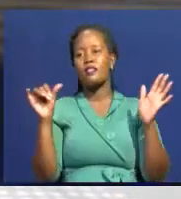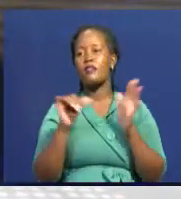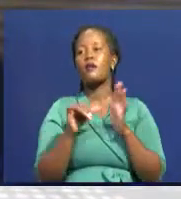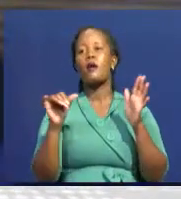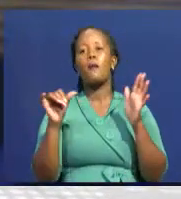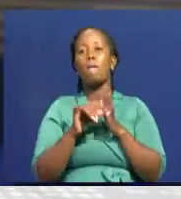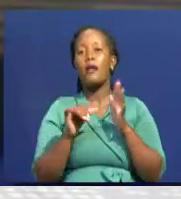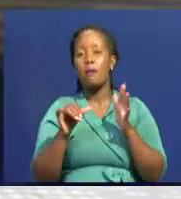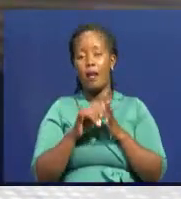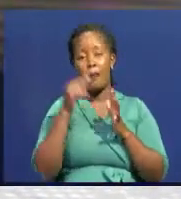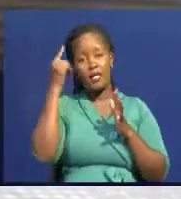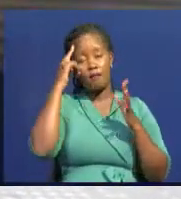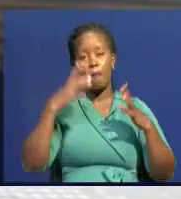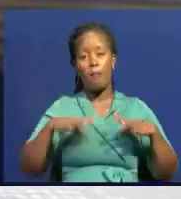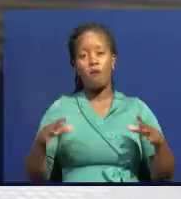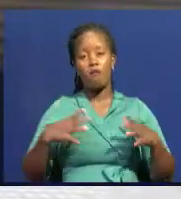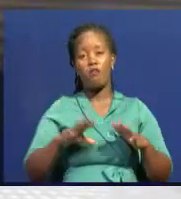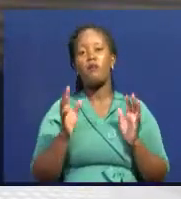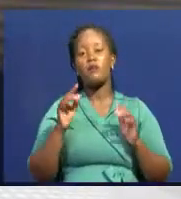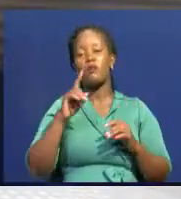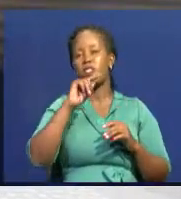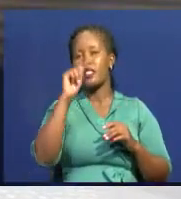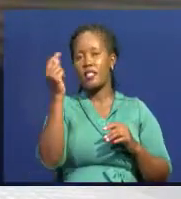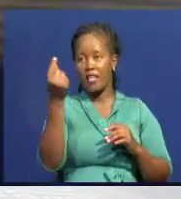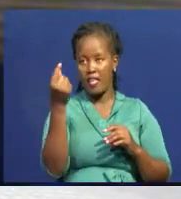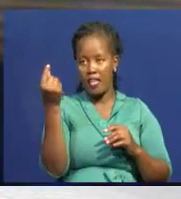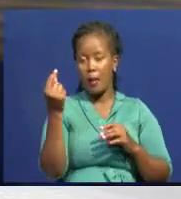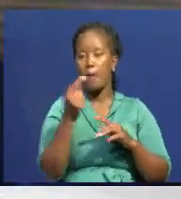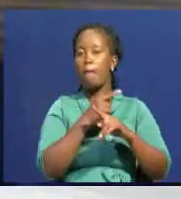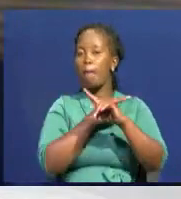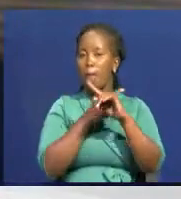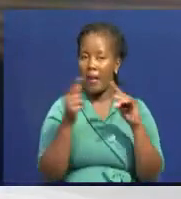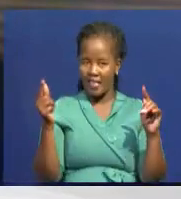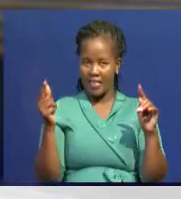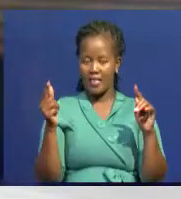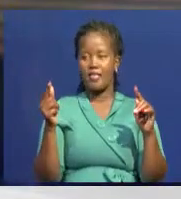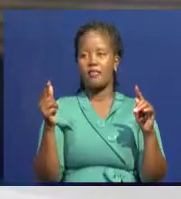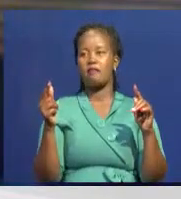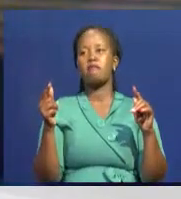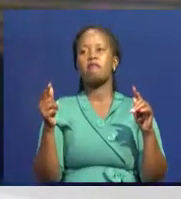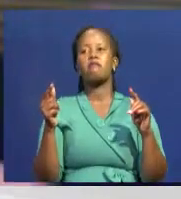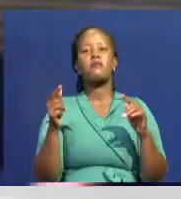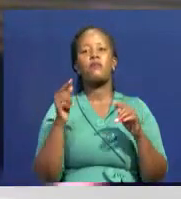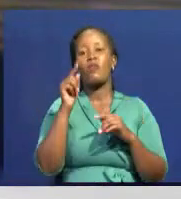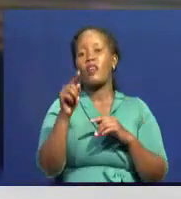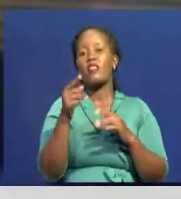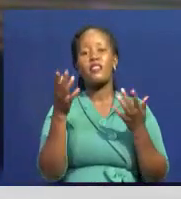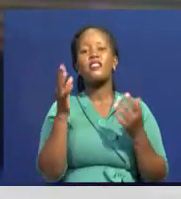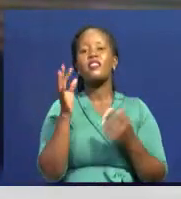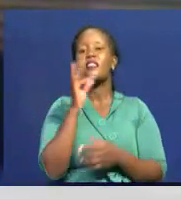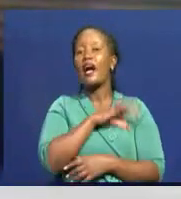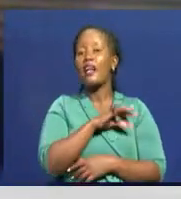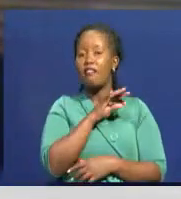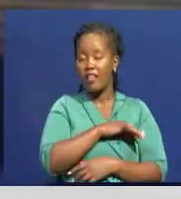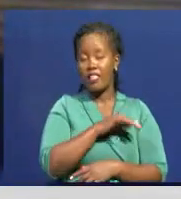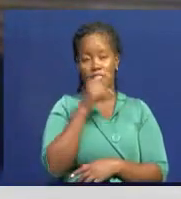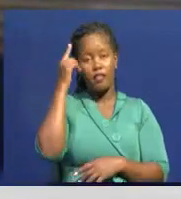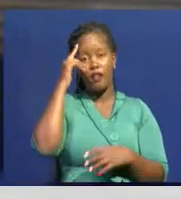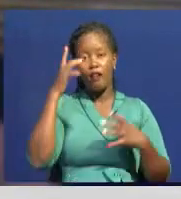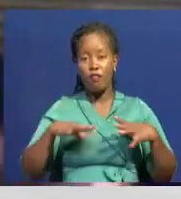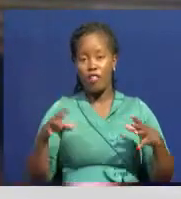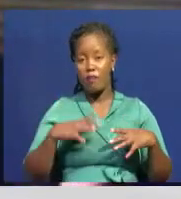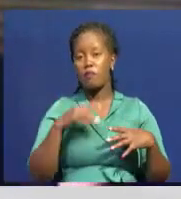for our people at home in Kenya. But that is an advantage to people who are